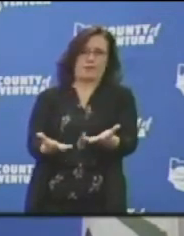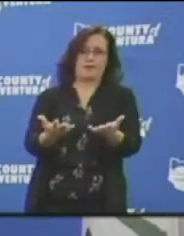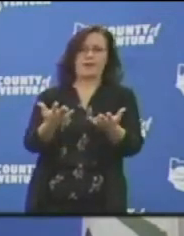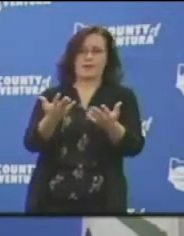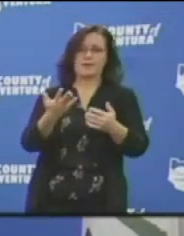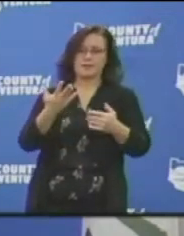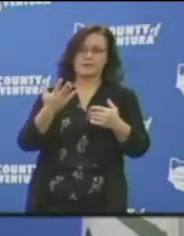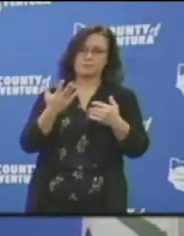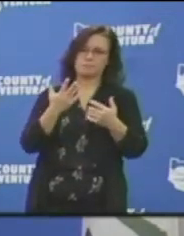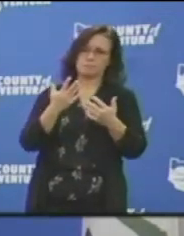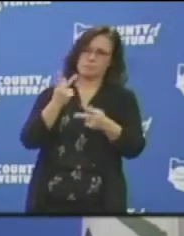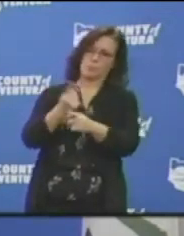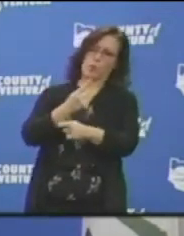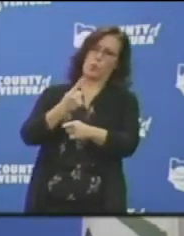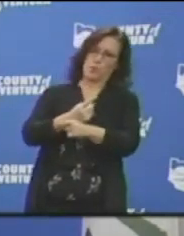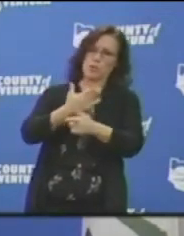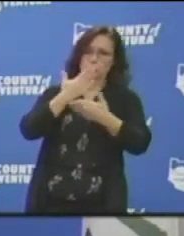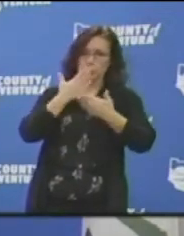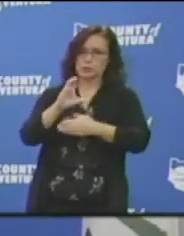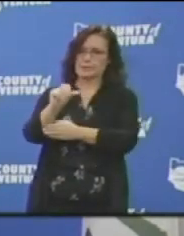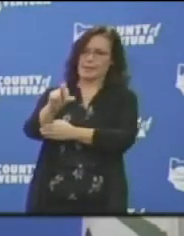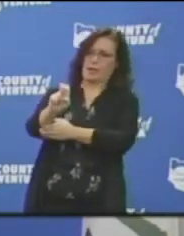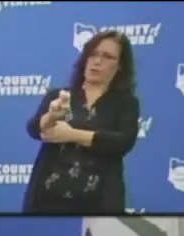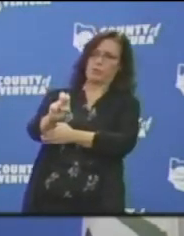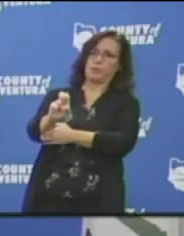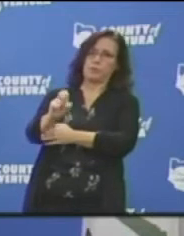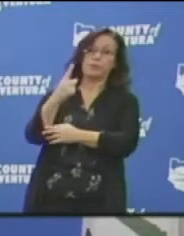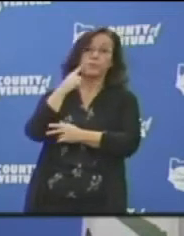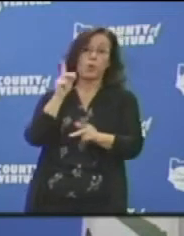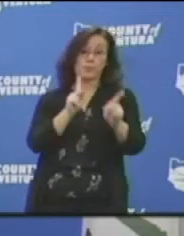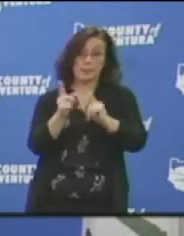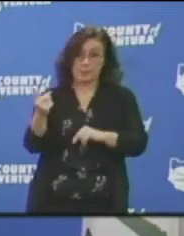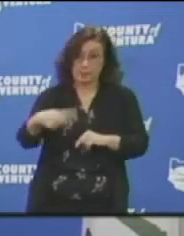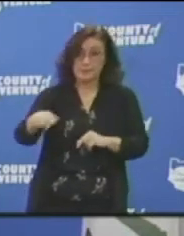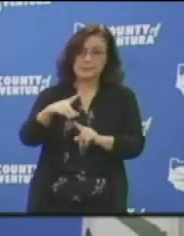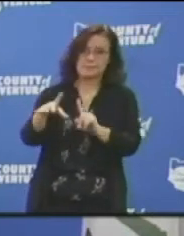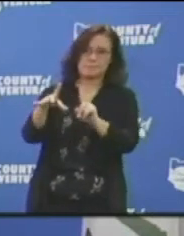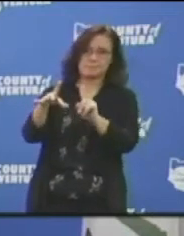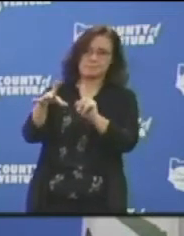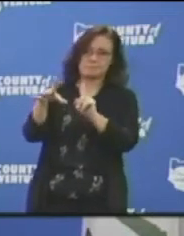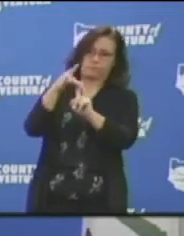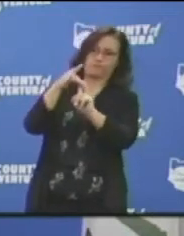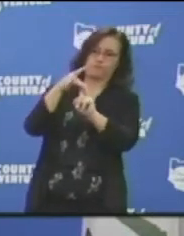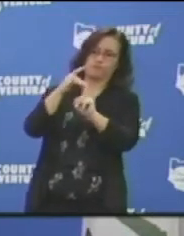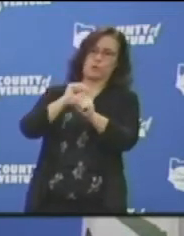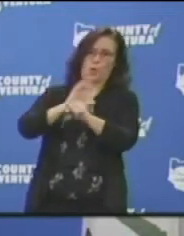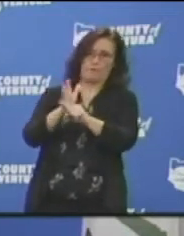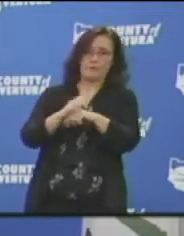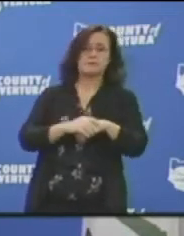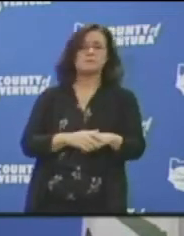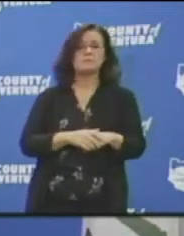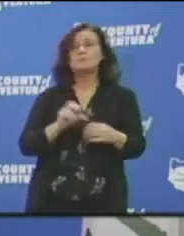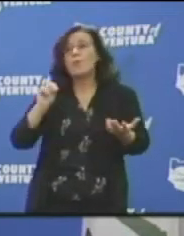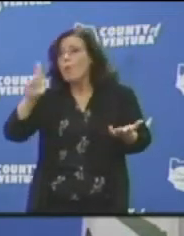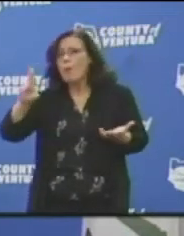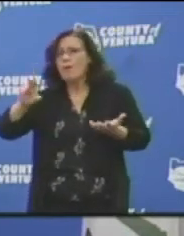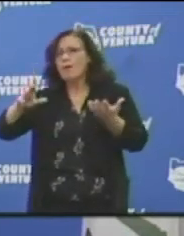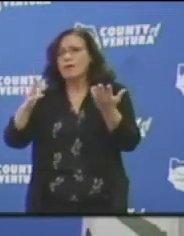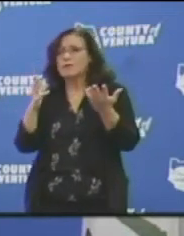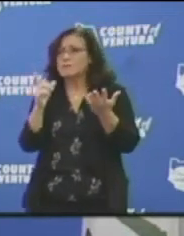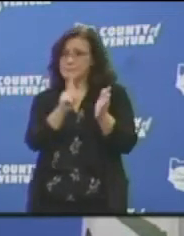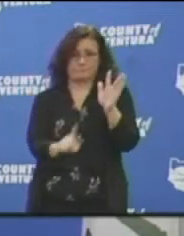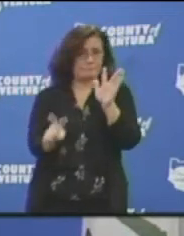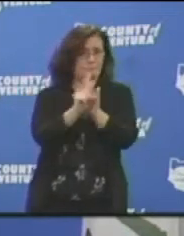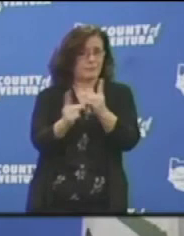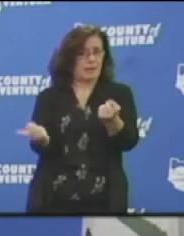possible care for those who get sick and get COVID, and also come into the hospital with other